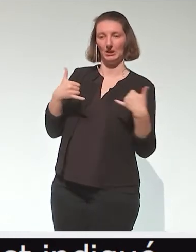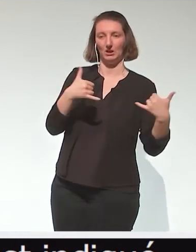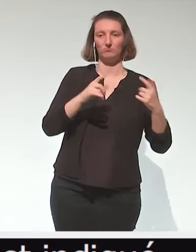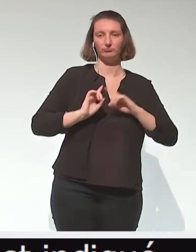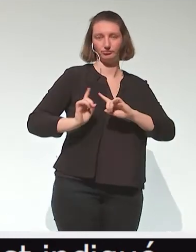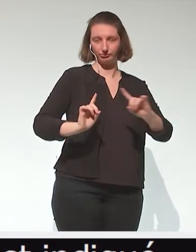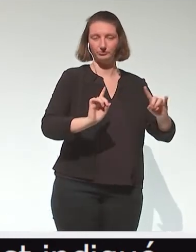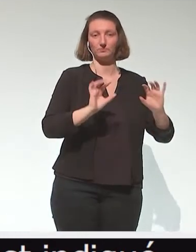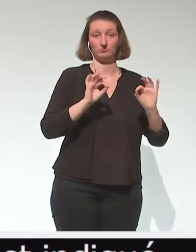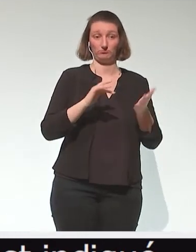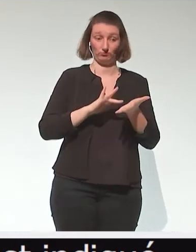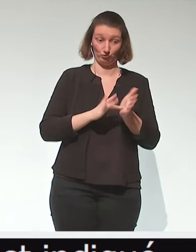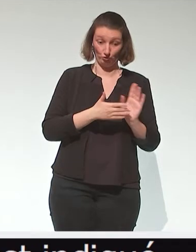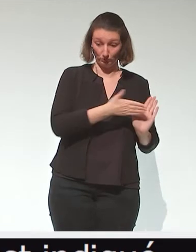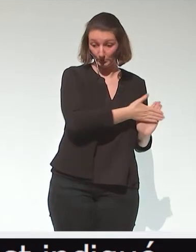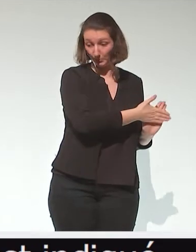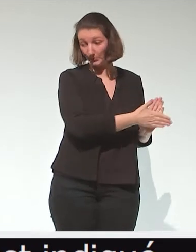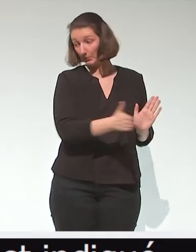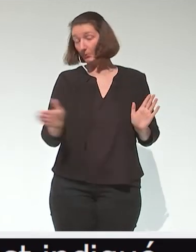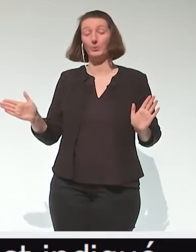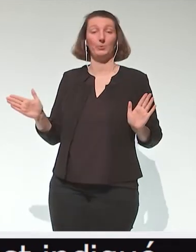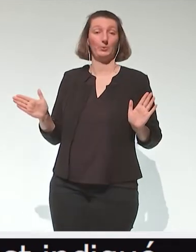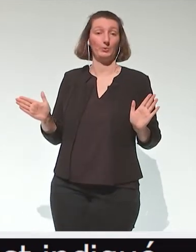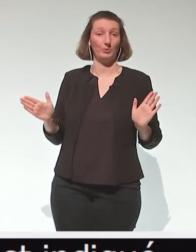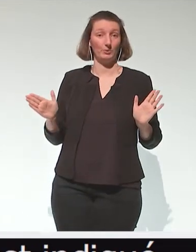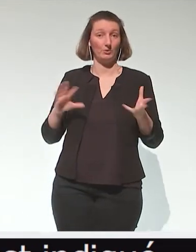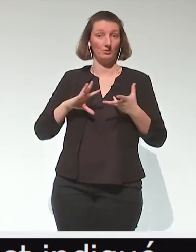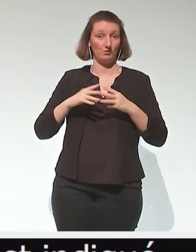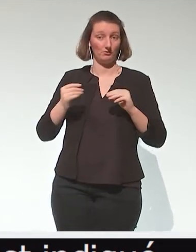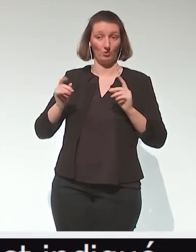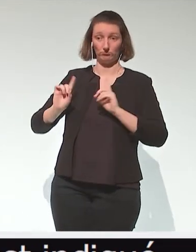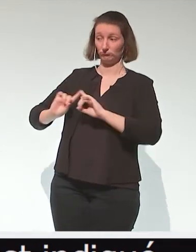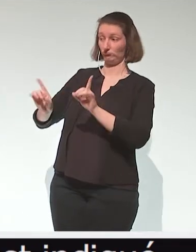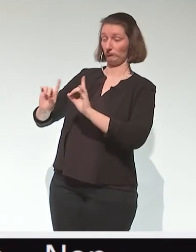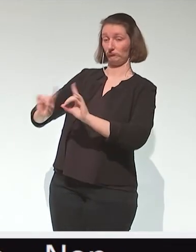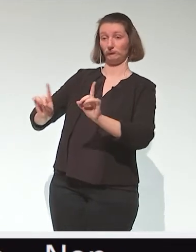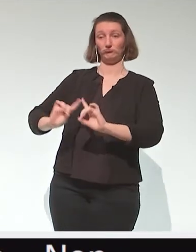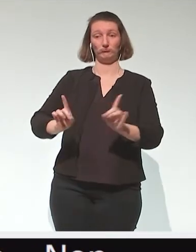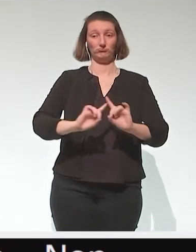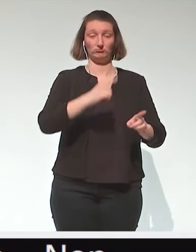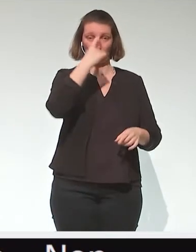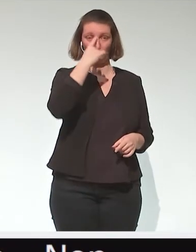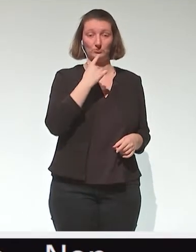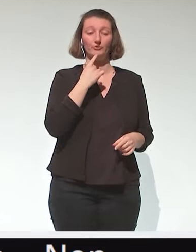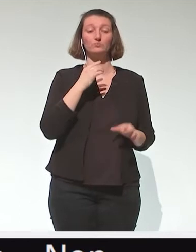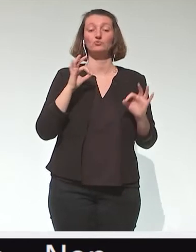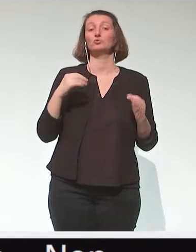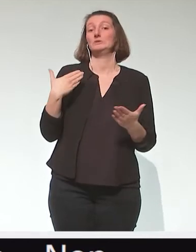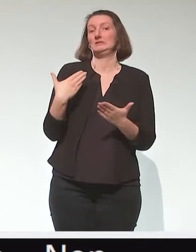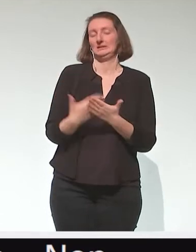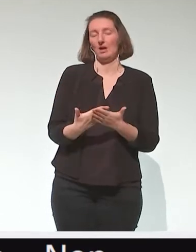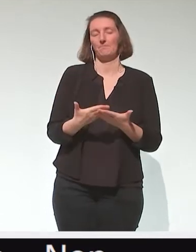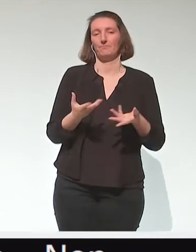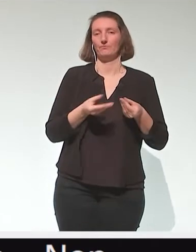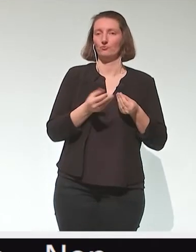this somehow works better if you show that any kind of diversity brings benefits and better climate within